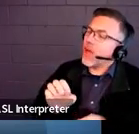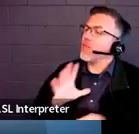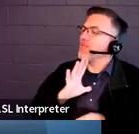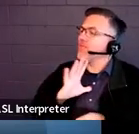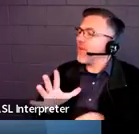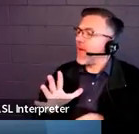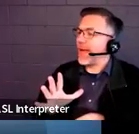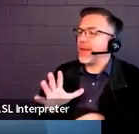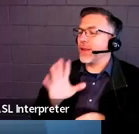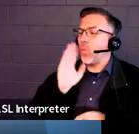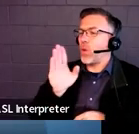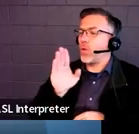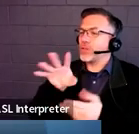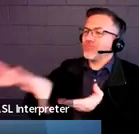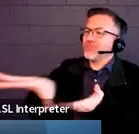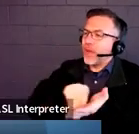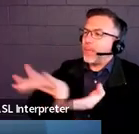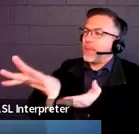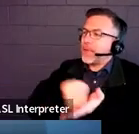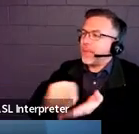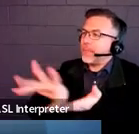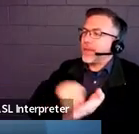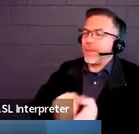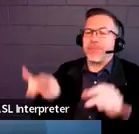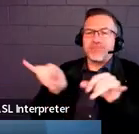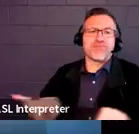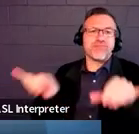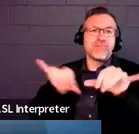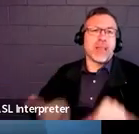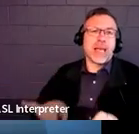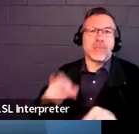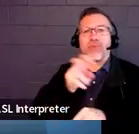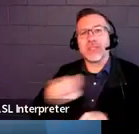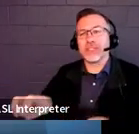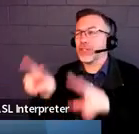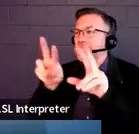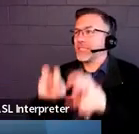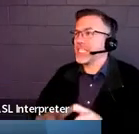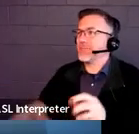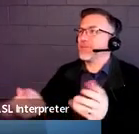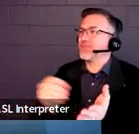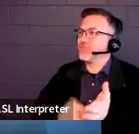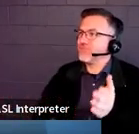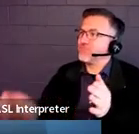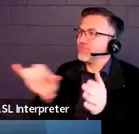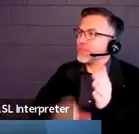set of transition assessments for every student